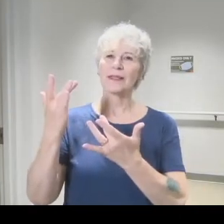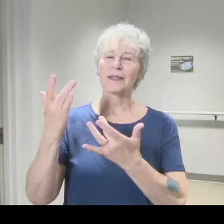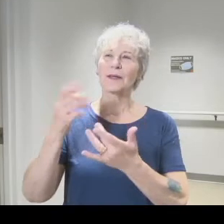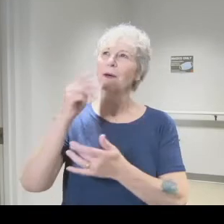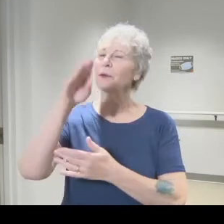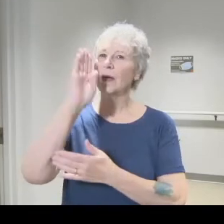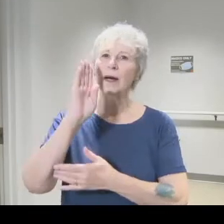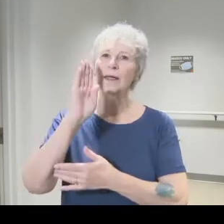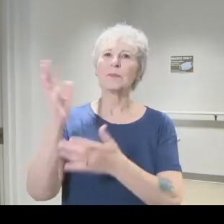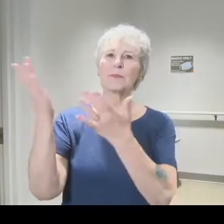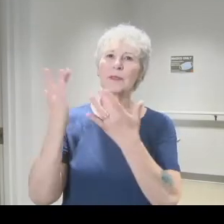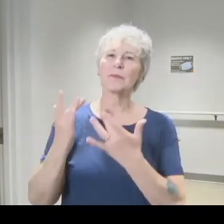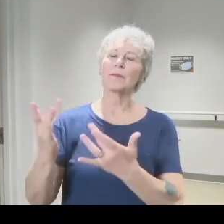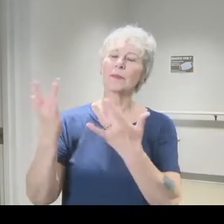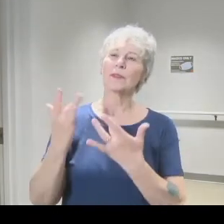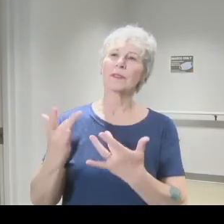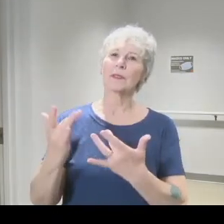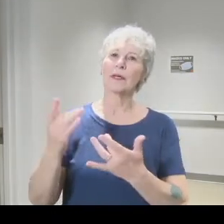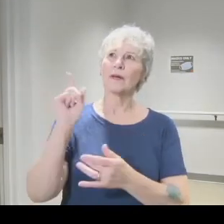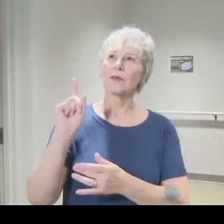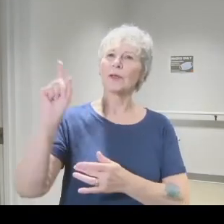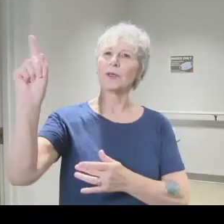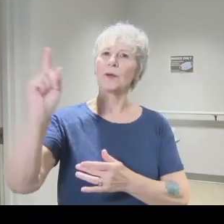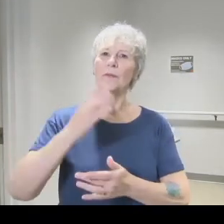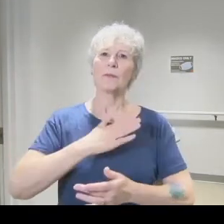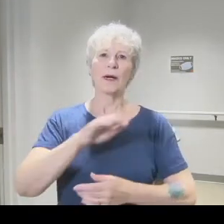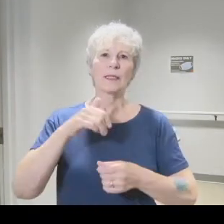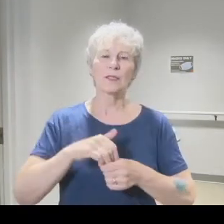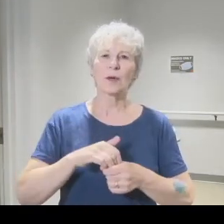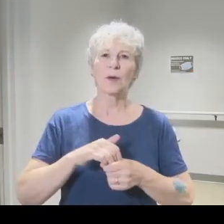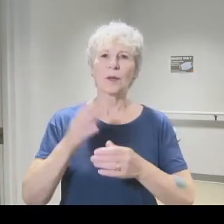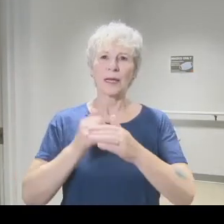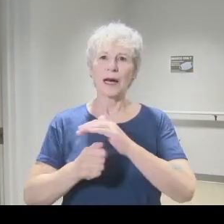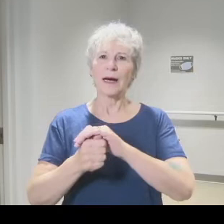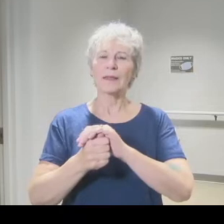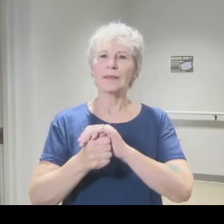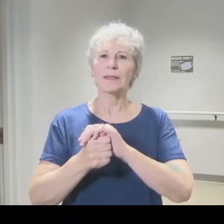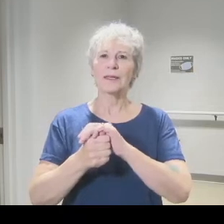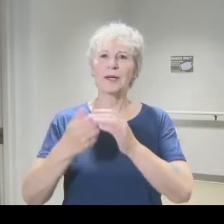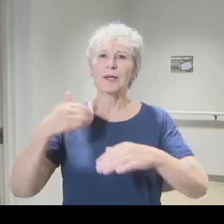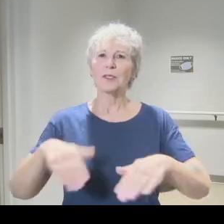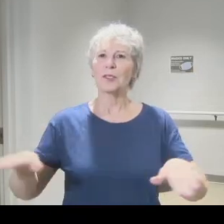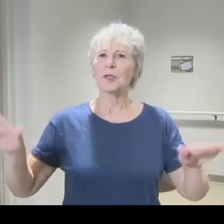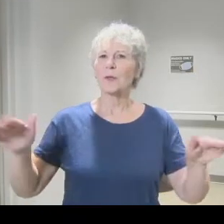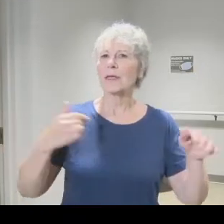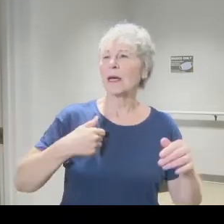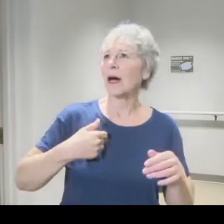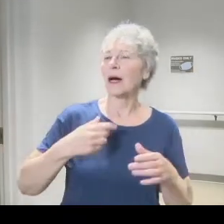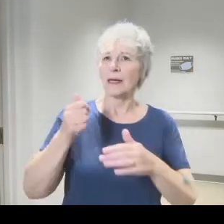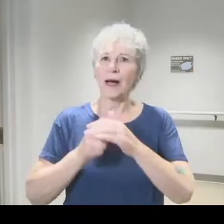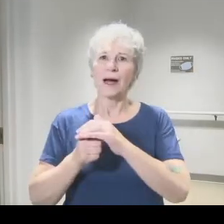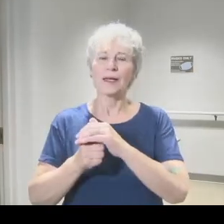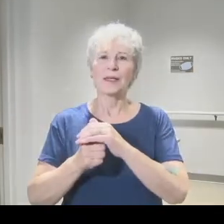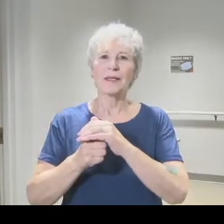O God, be merciful. For you are my soul, which takes refuge in the shadow of your wings. I take refuge till